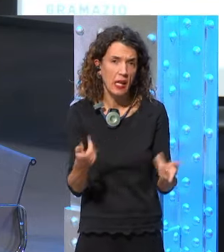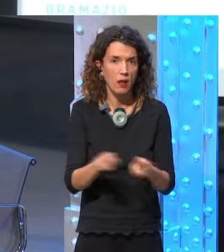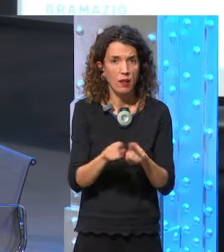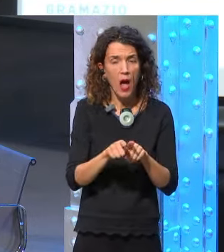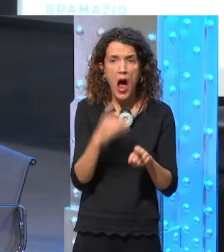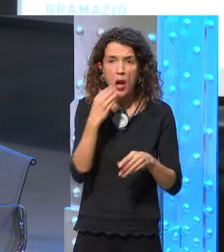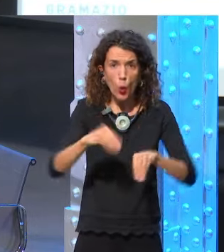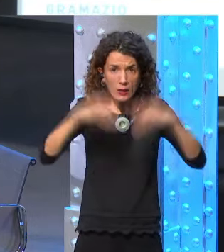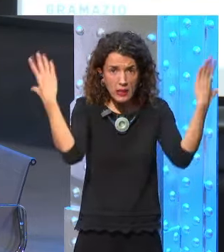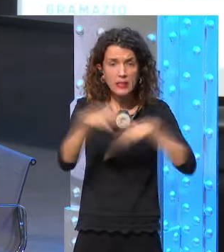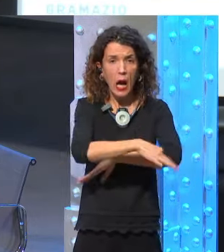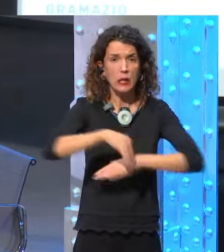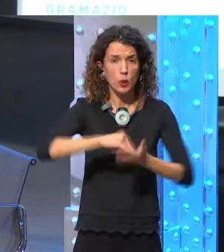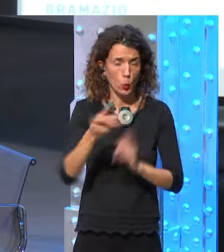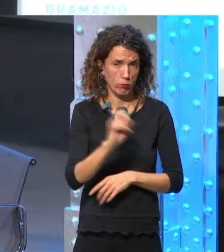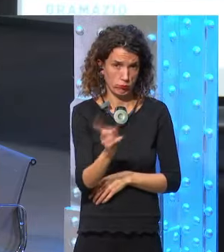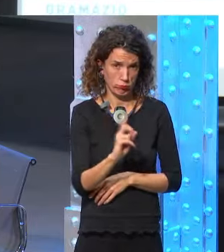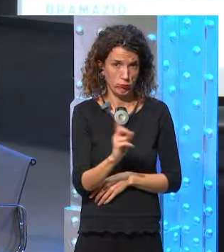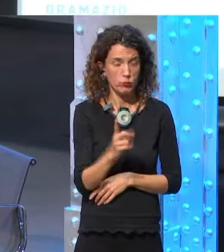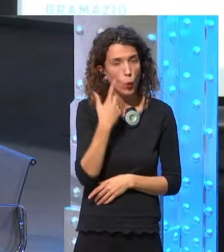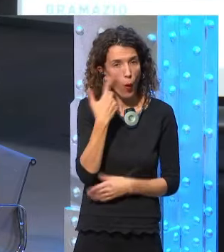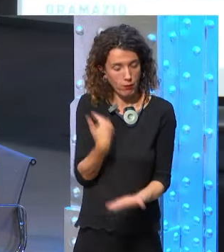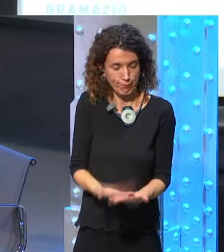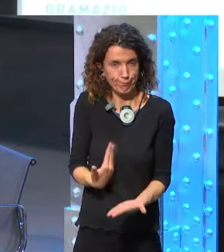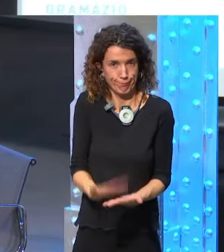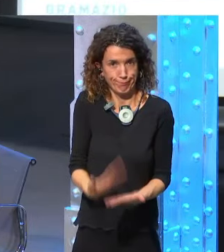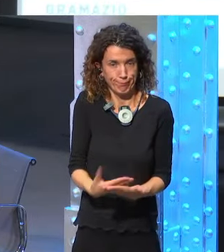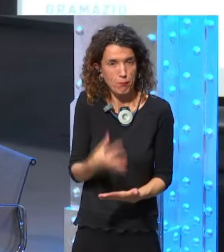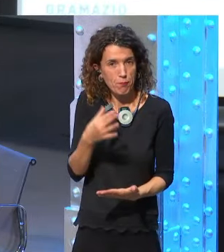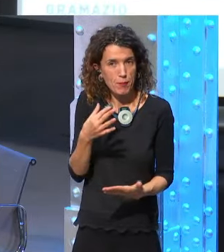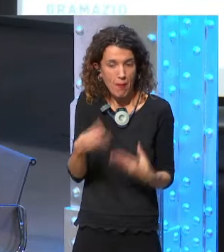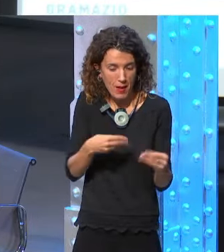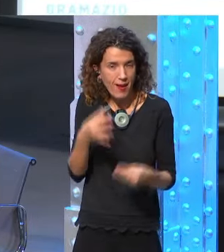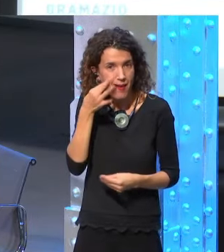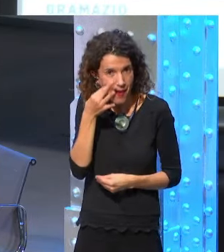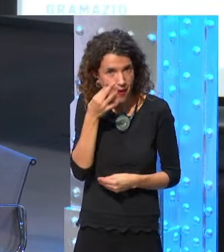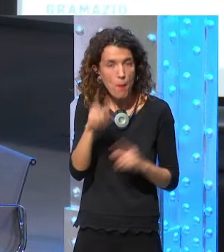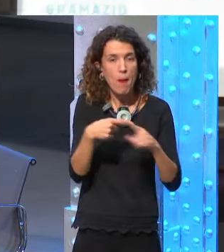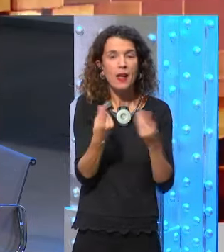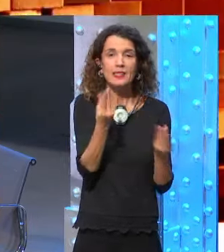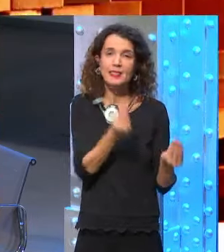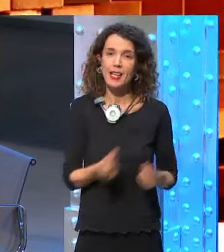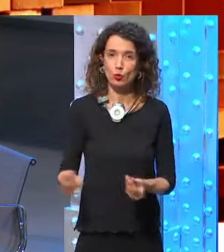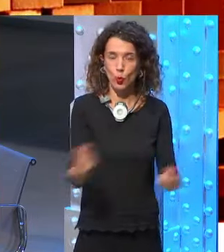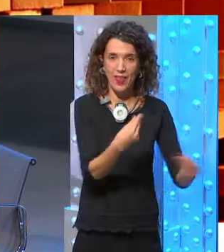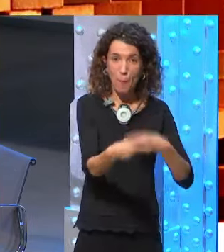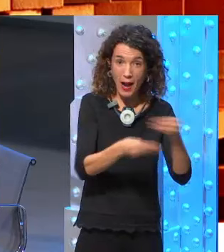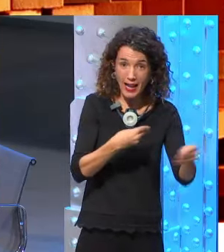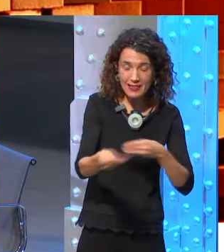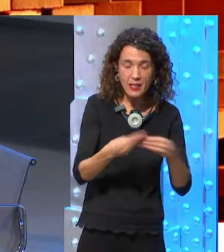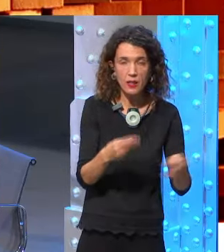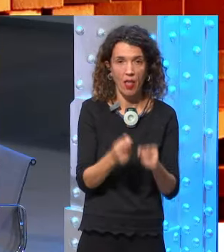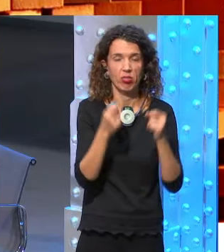rather we actually, the kind of material substance and sensuality is being enriched, enhanced. So